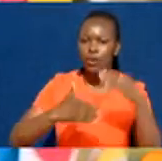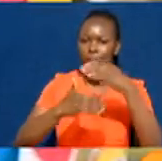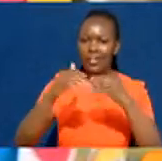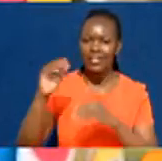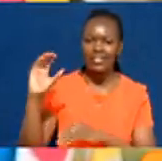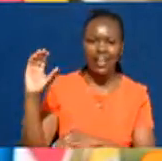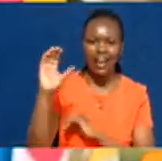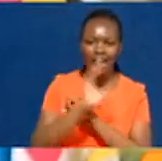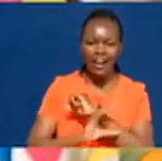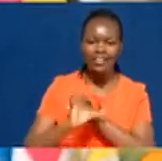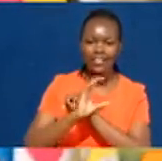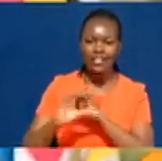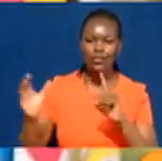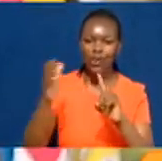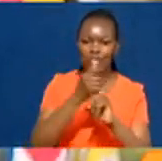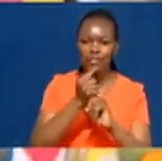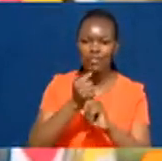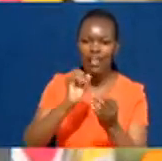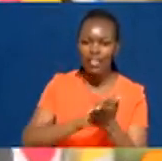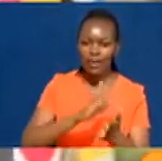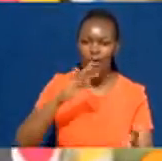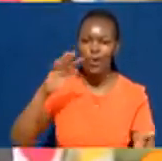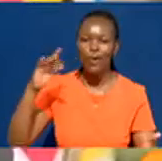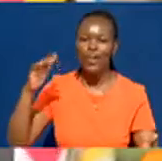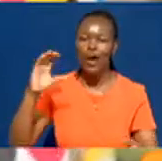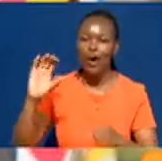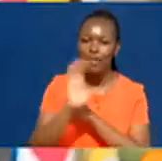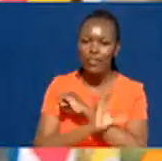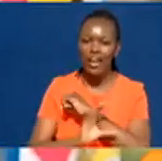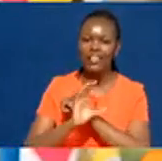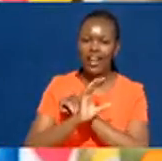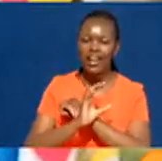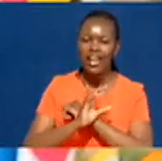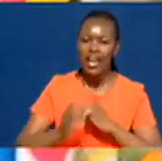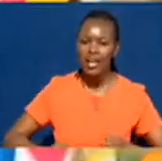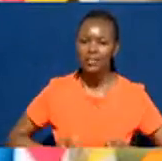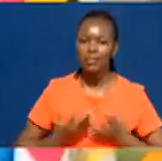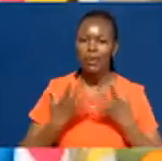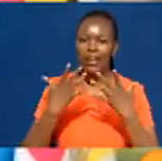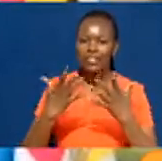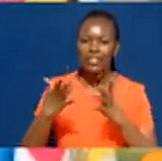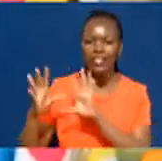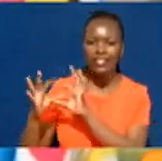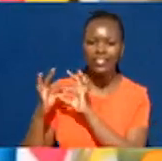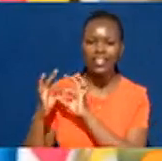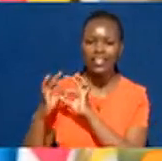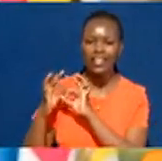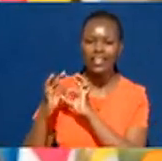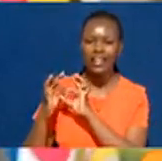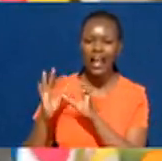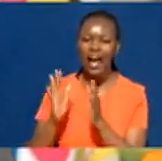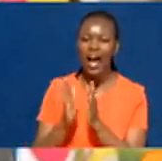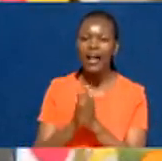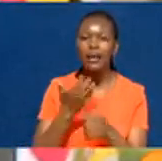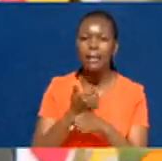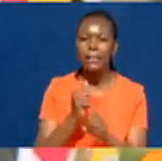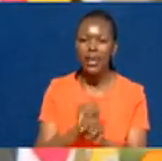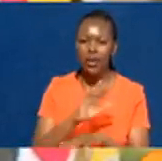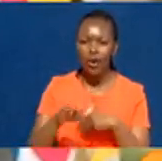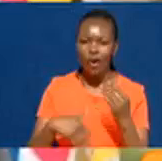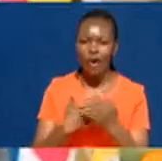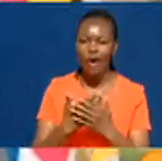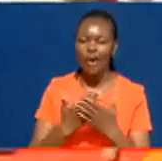the glory of Kenya, express its heritage and splendor, and fill every Kenyan heart